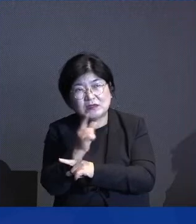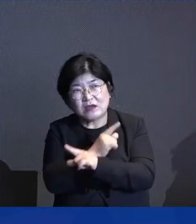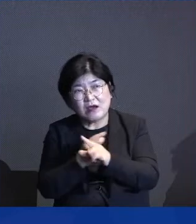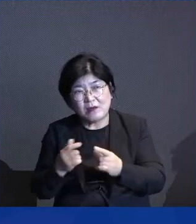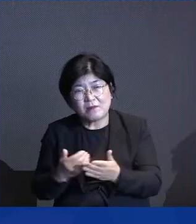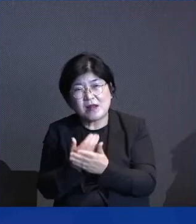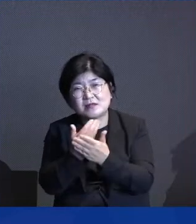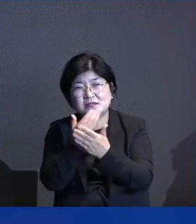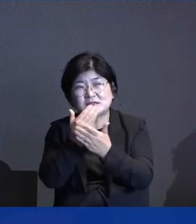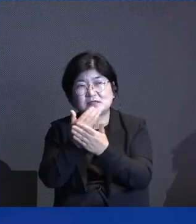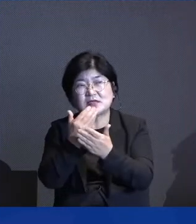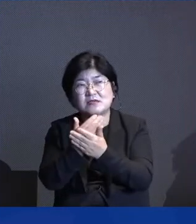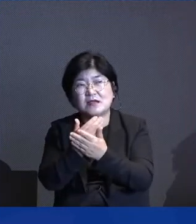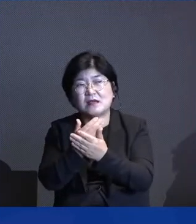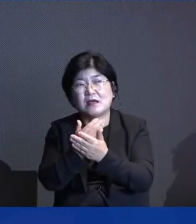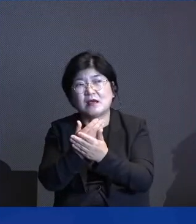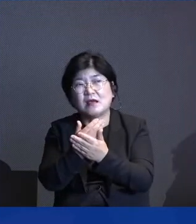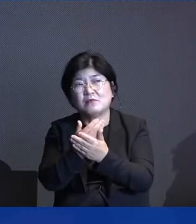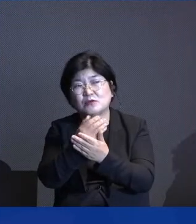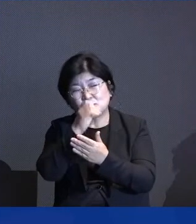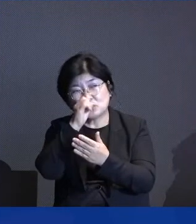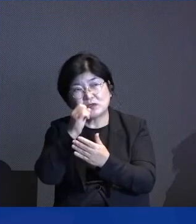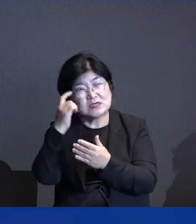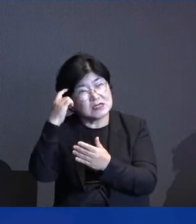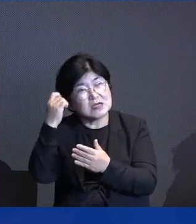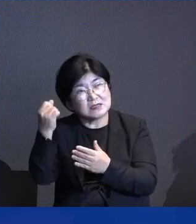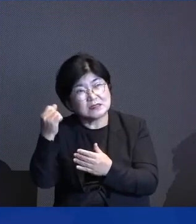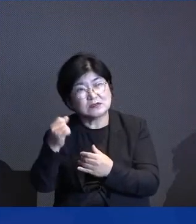a project called